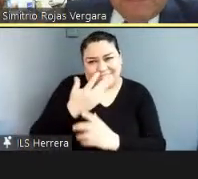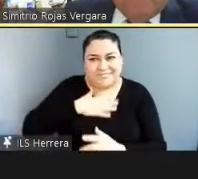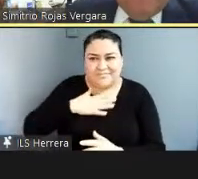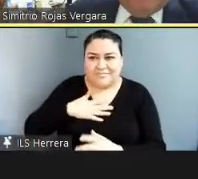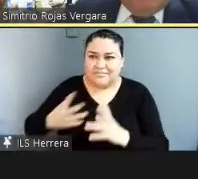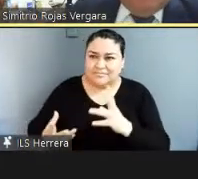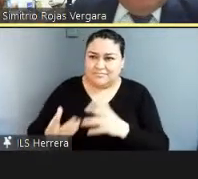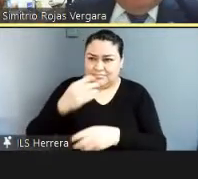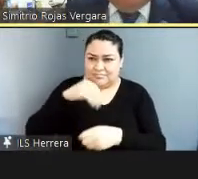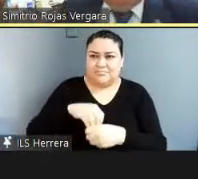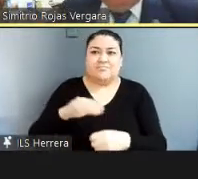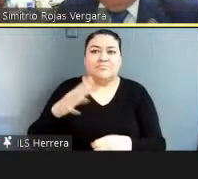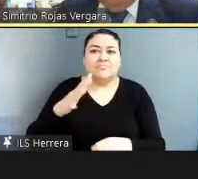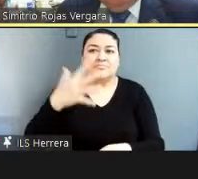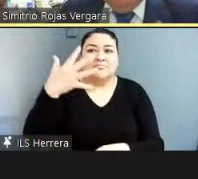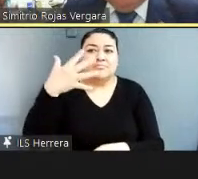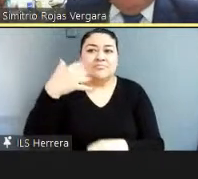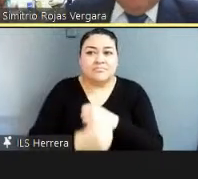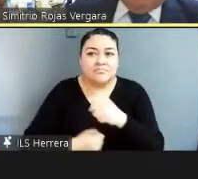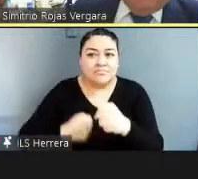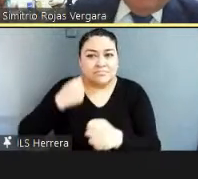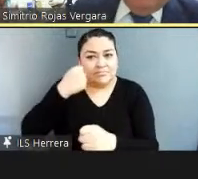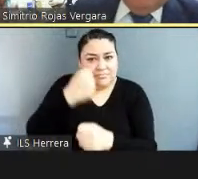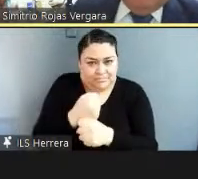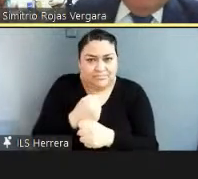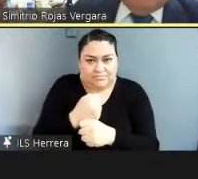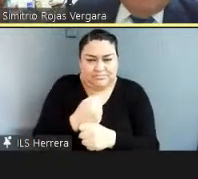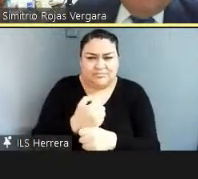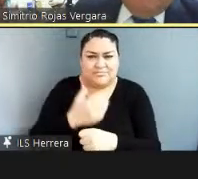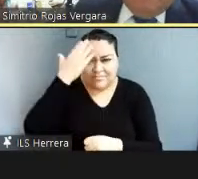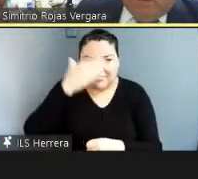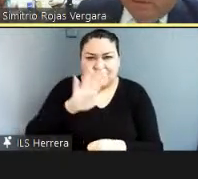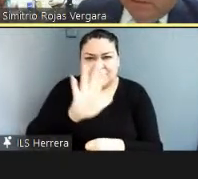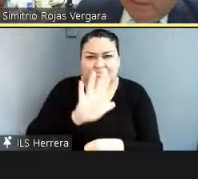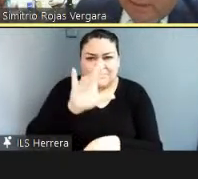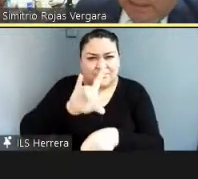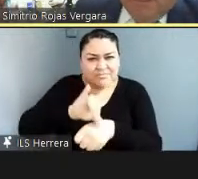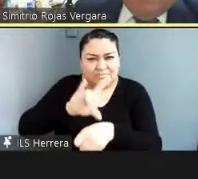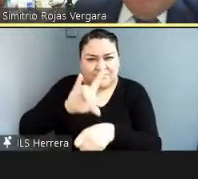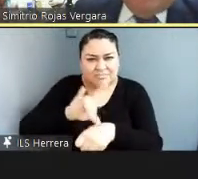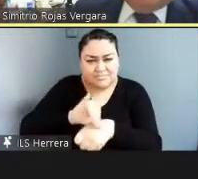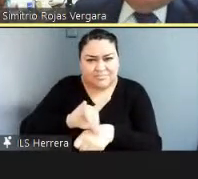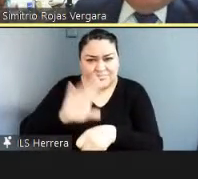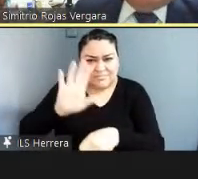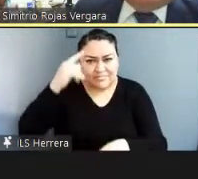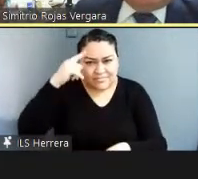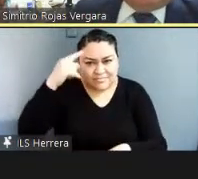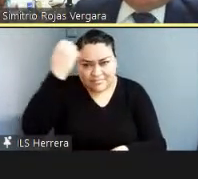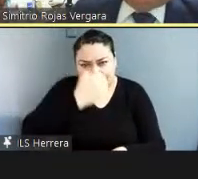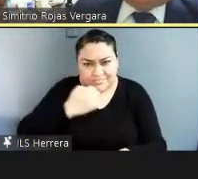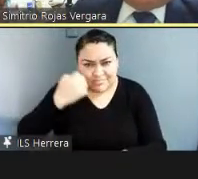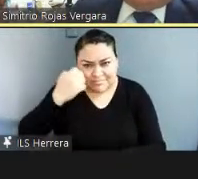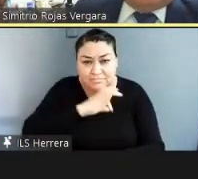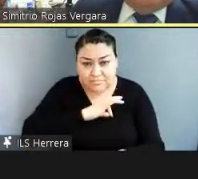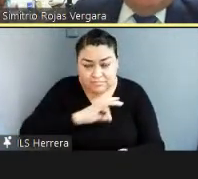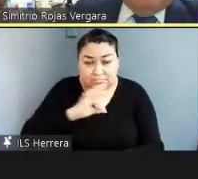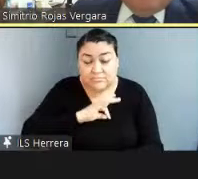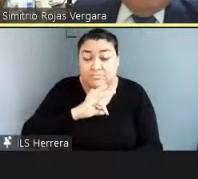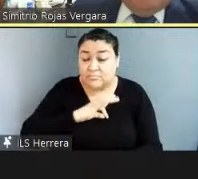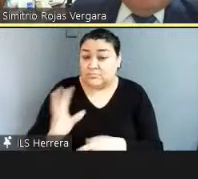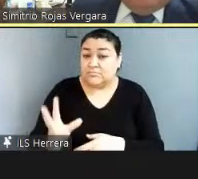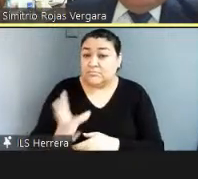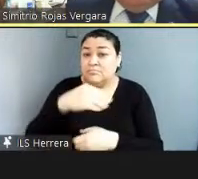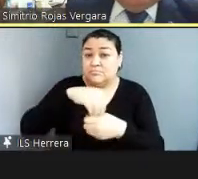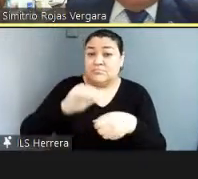included, well, for 5 years, we have used simulation, and this allows us to